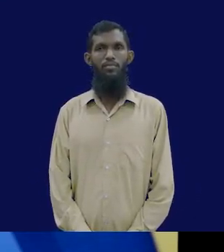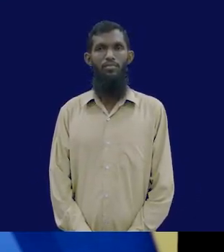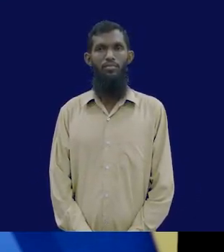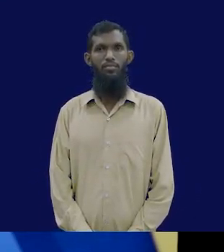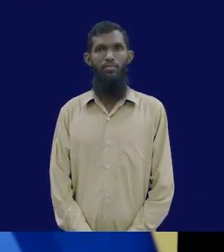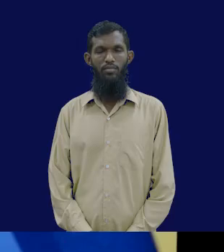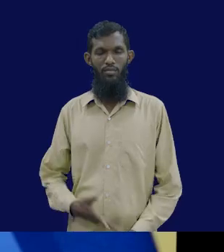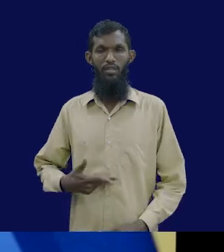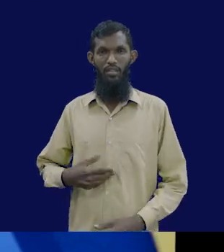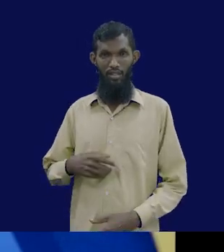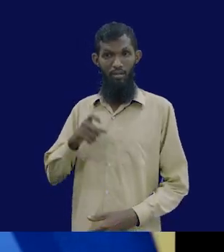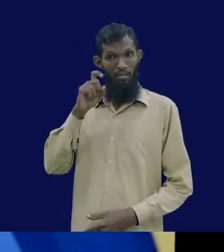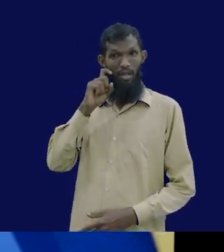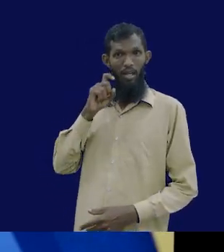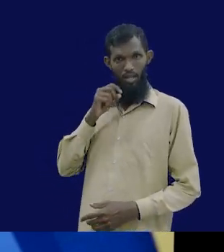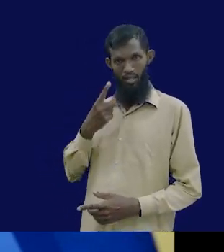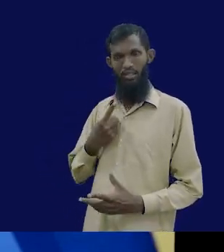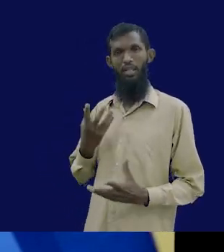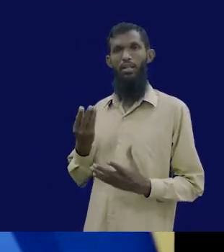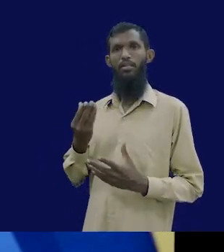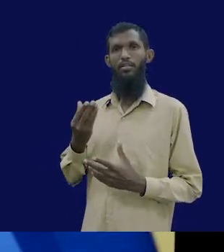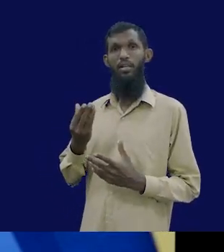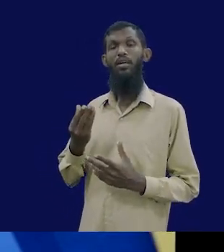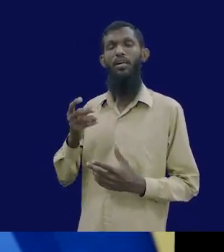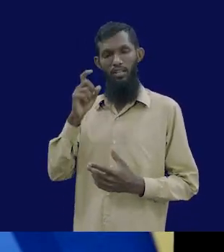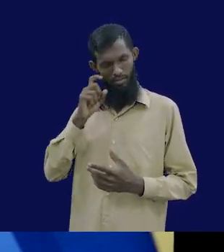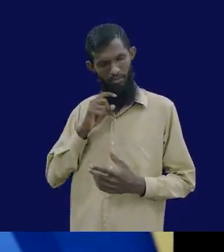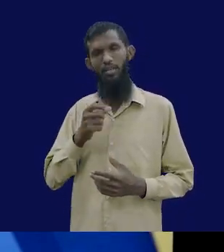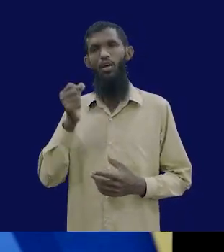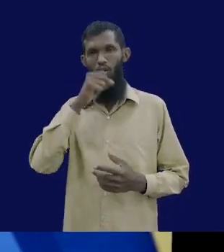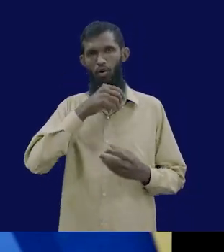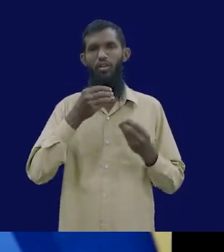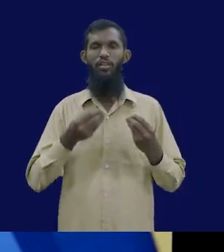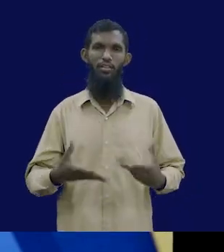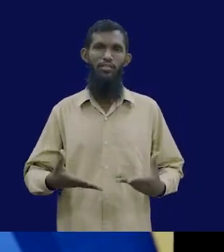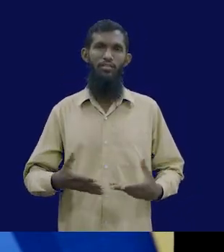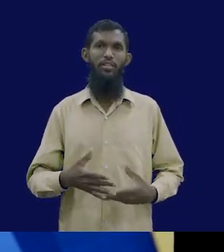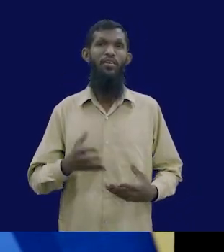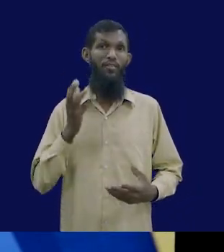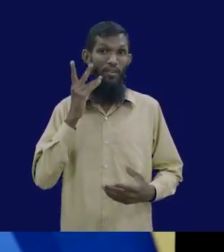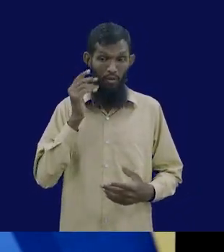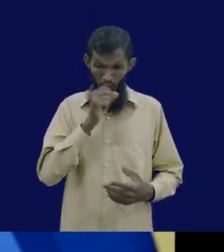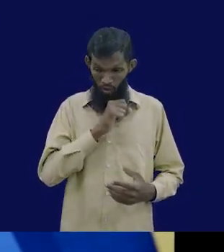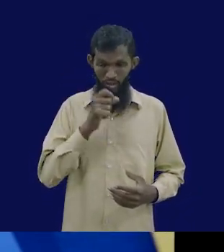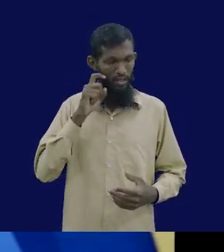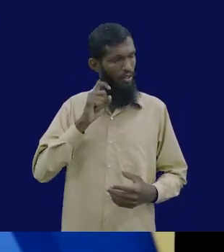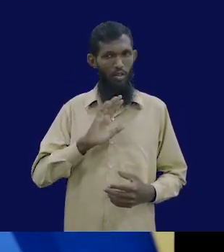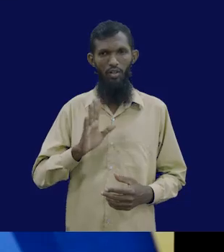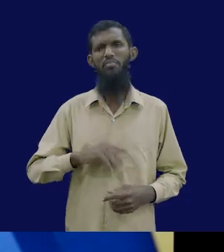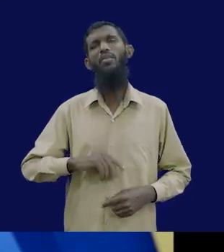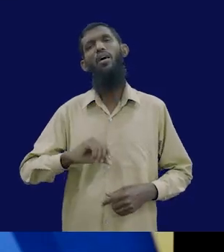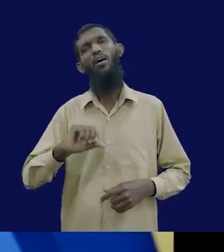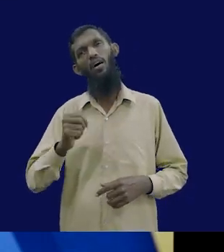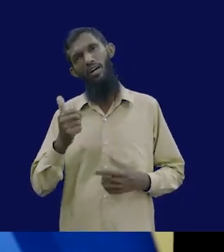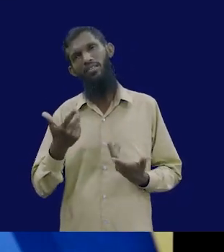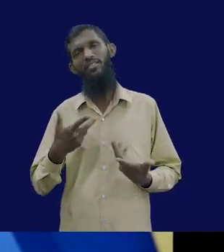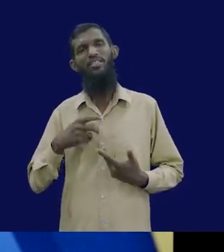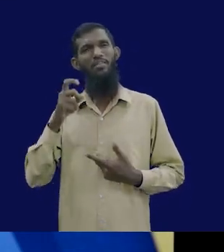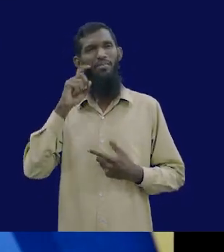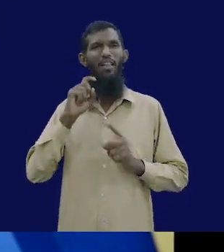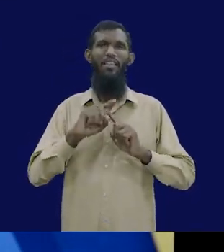is deliberate intercourse during the time of fasting, and also indulging in